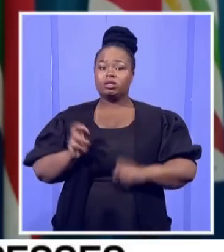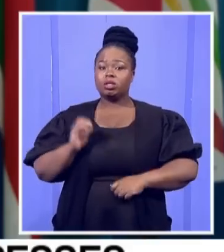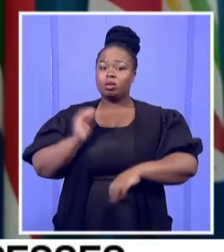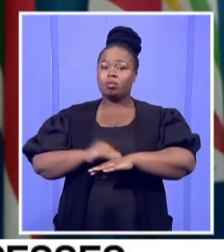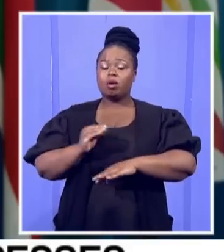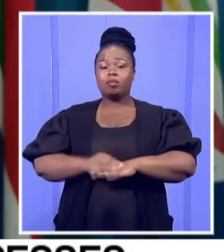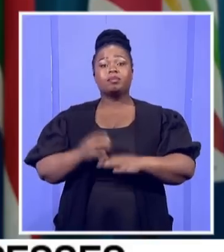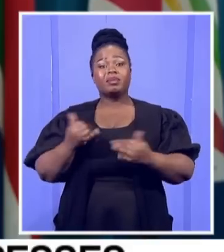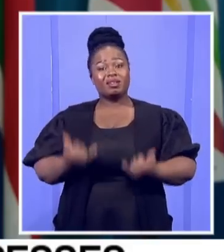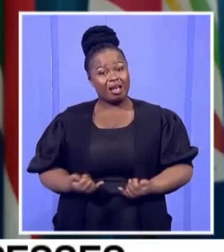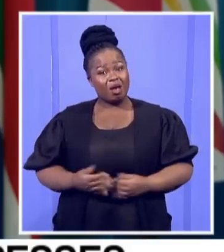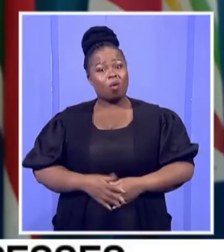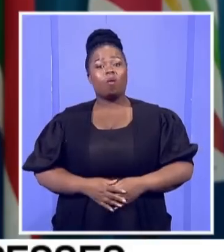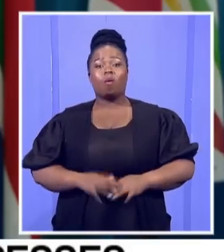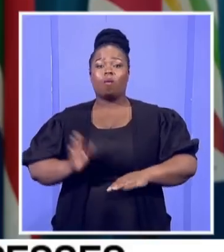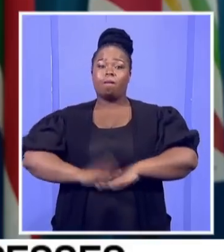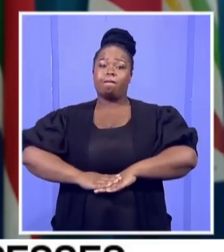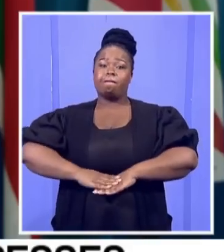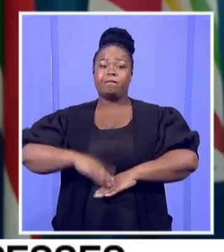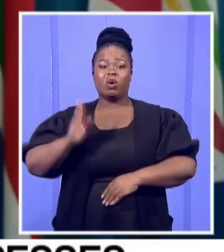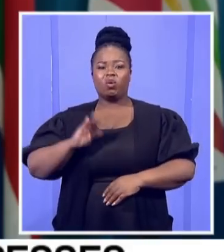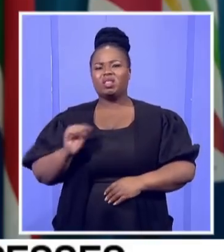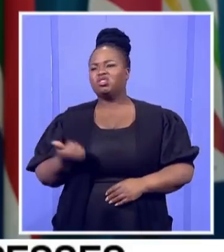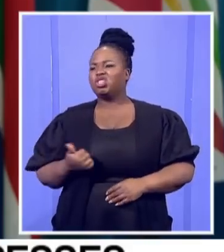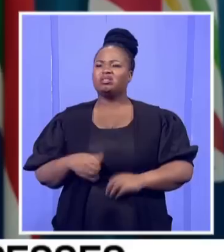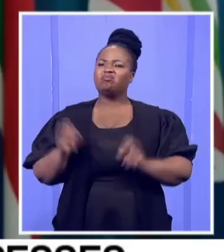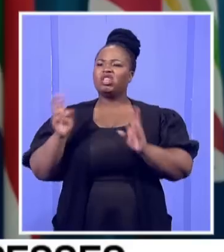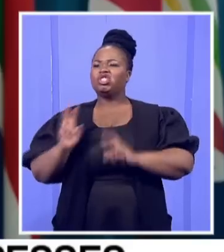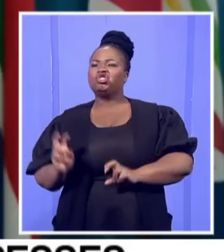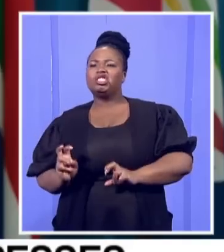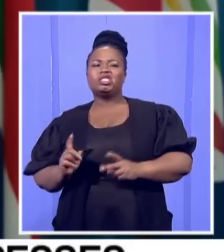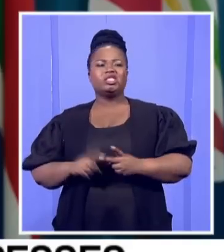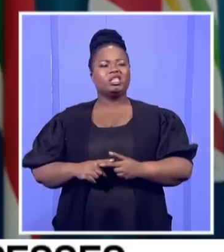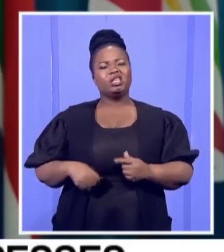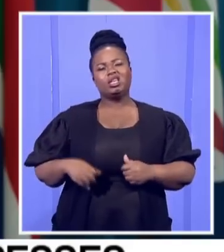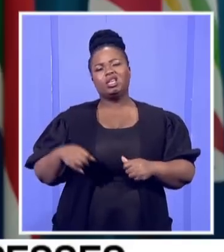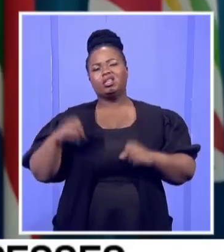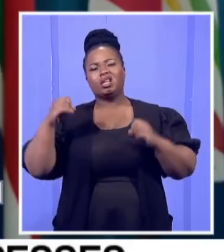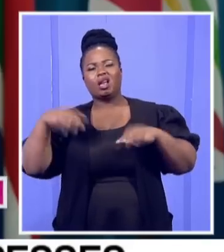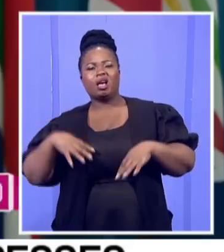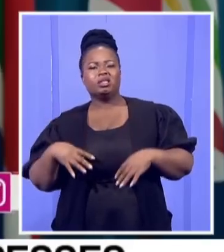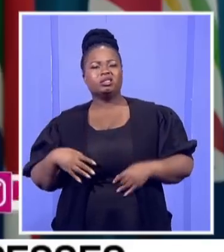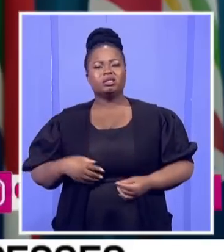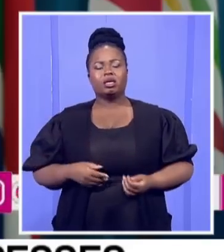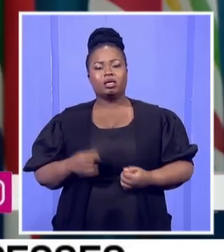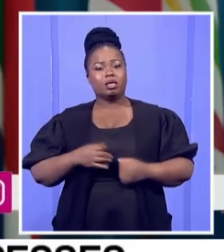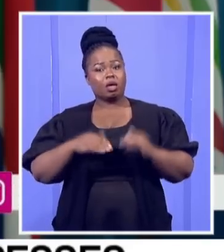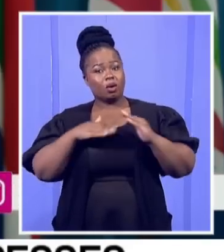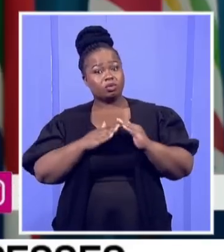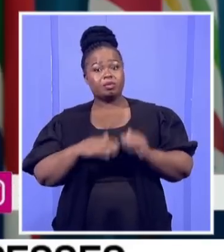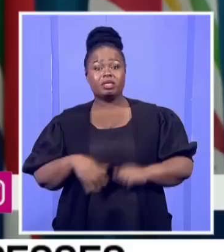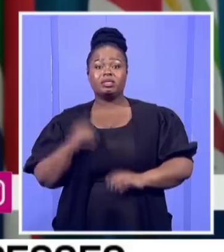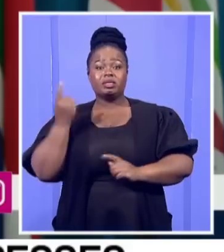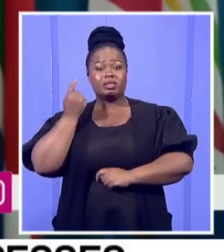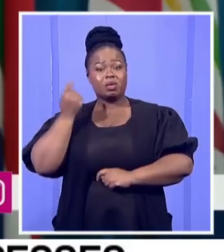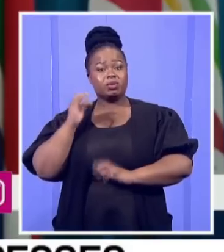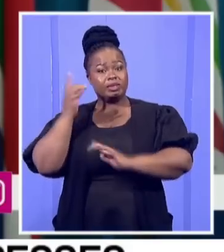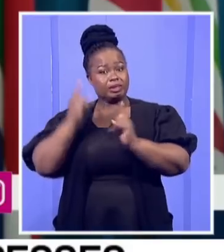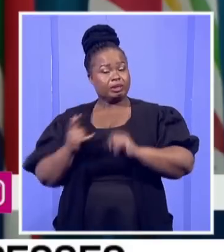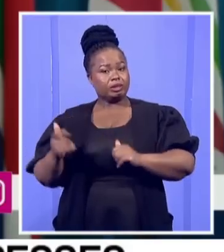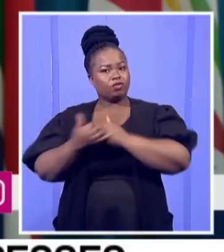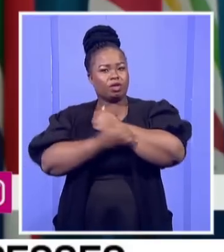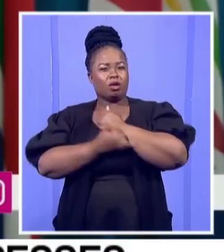reaches much further than just the lights and appliances in our houses. In towns and cities across the country,